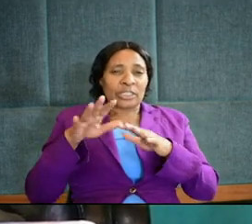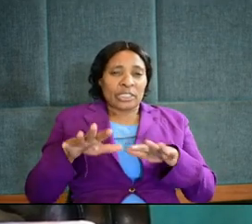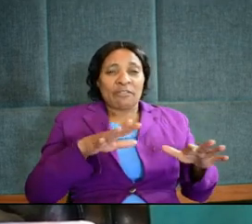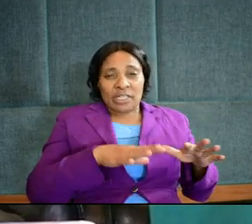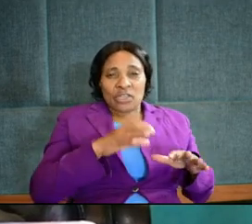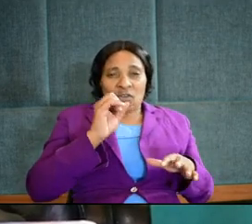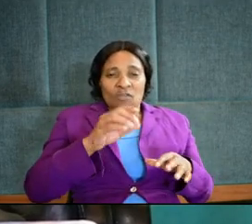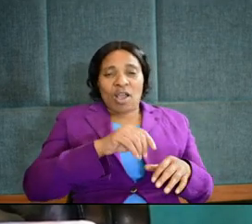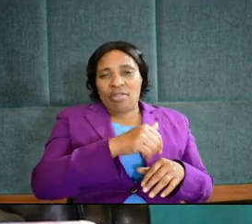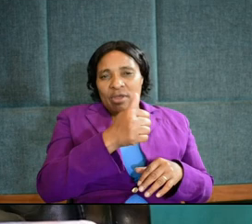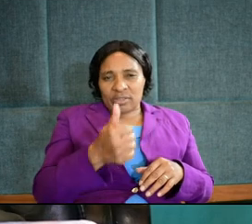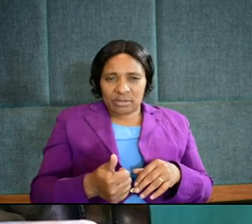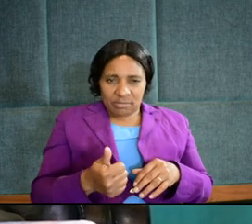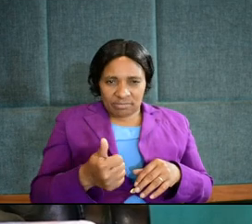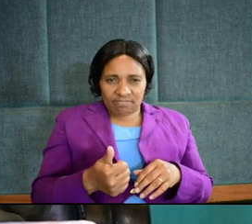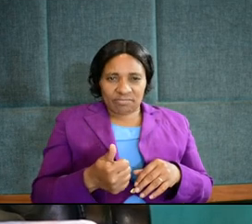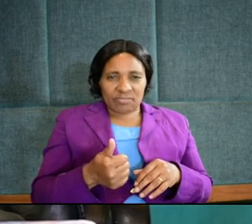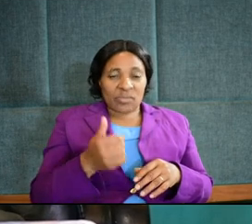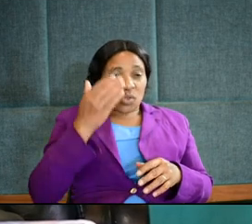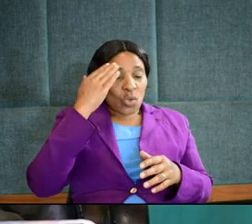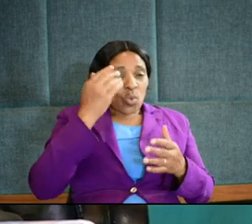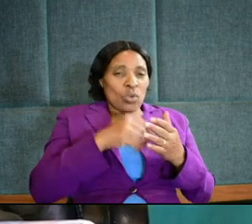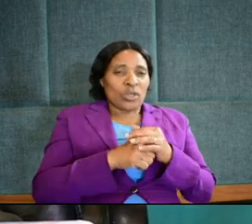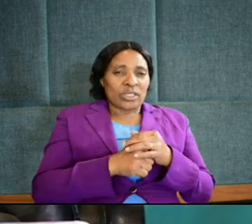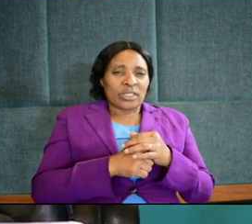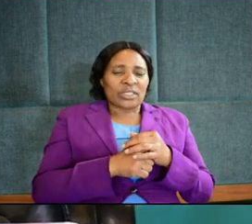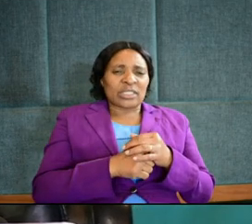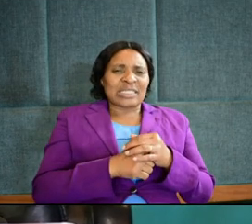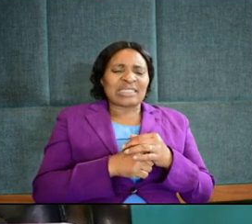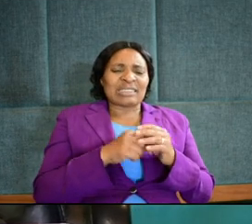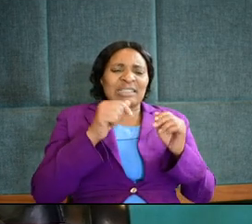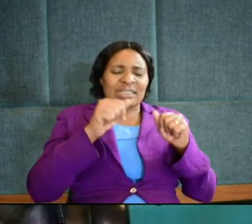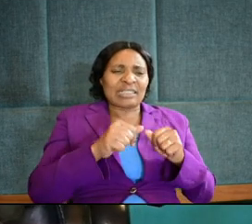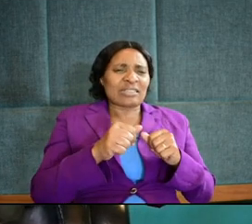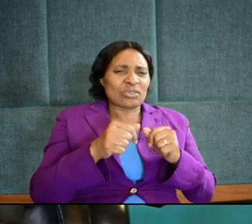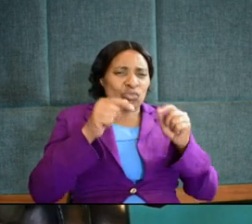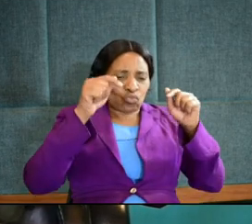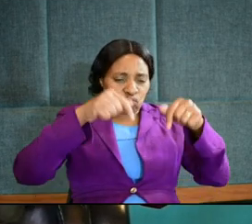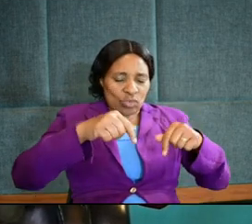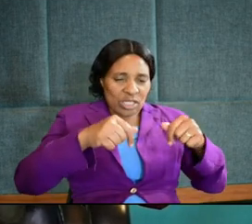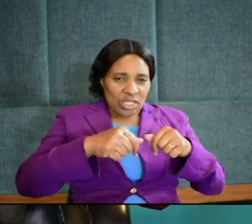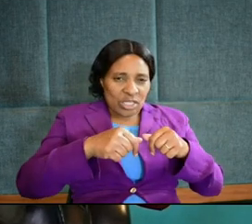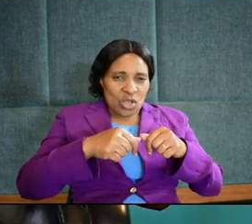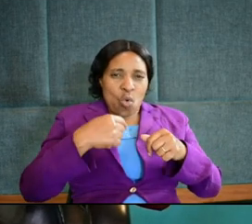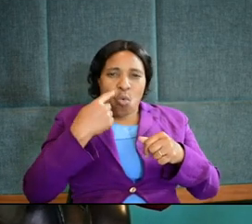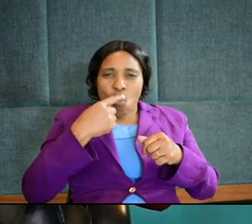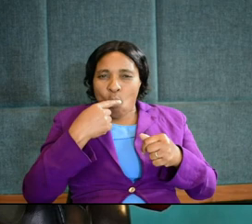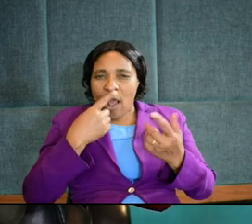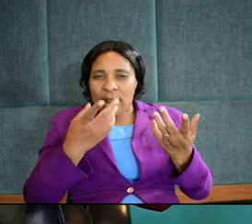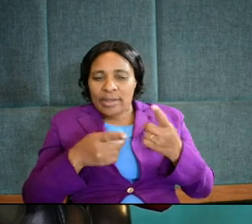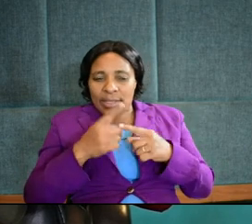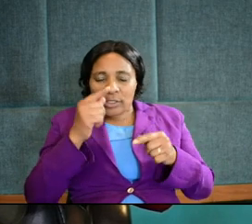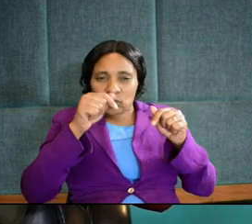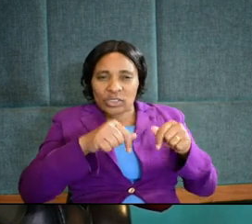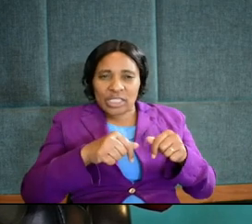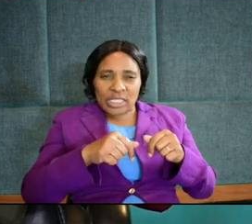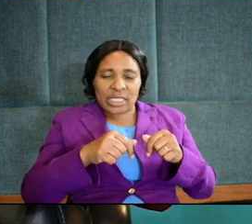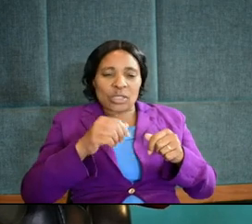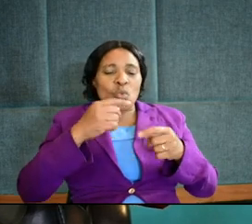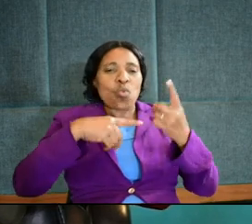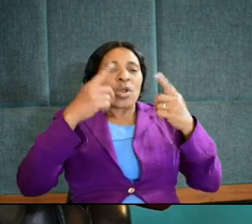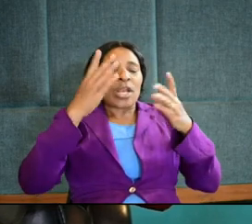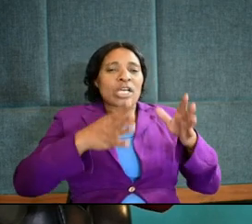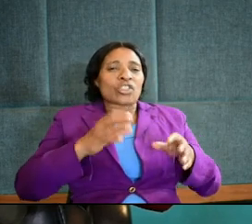others. You know, the martyrs of today are the heroes of tomorrow. You know, and that is